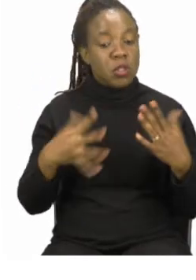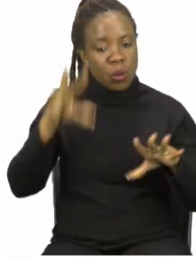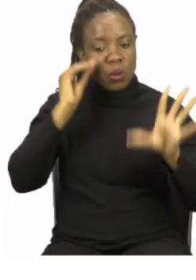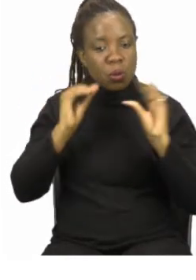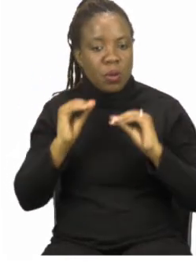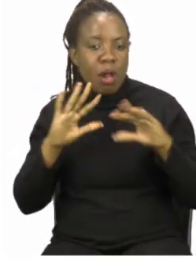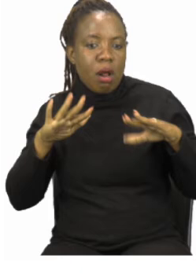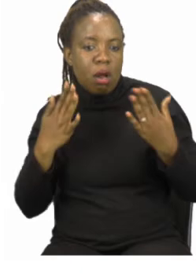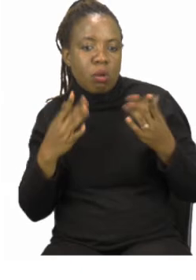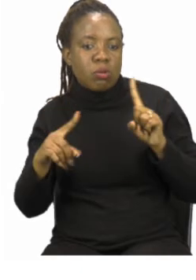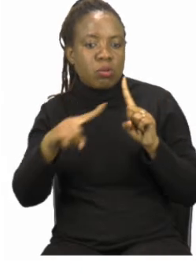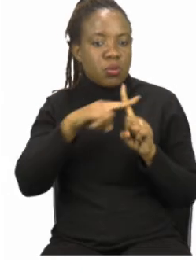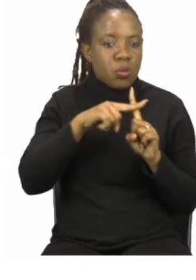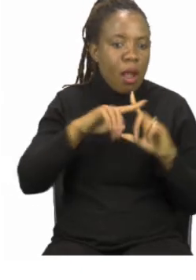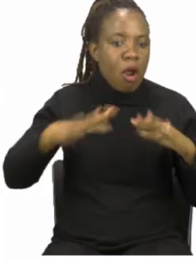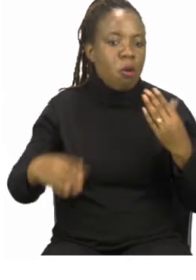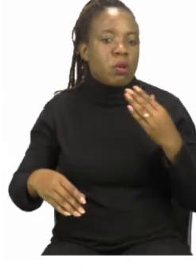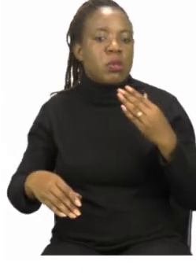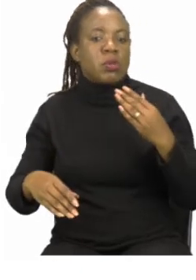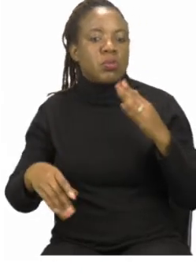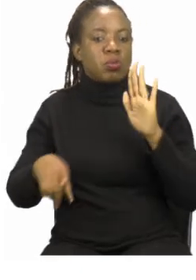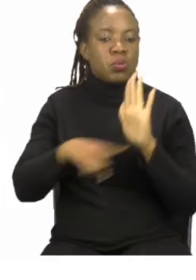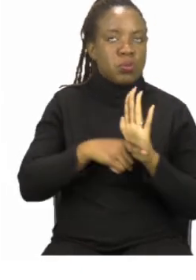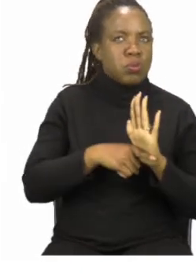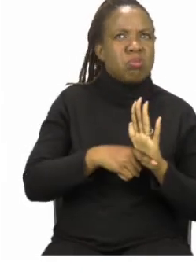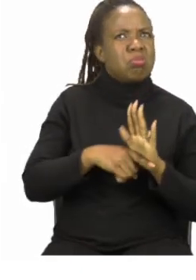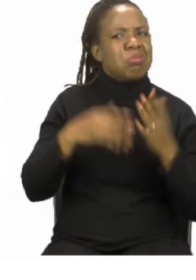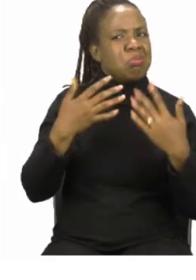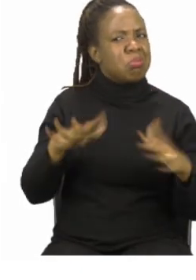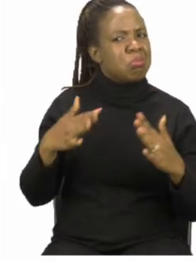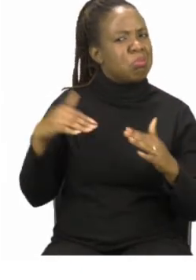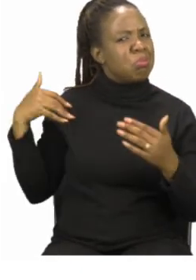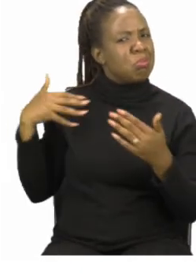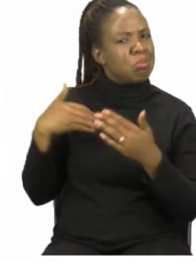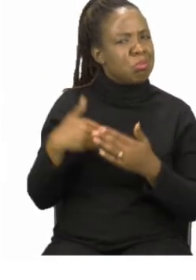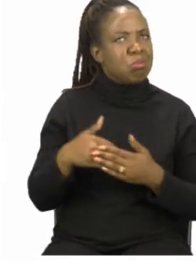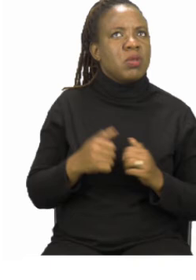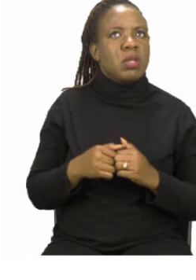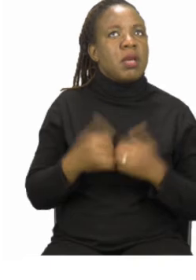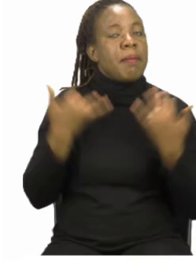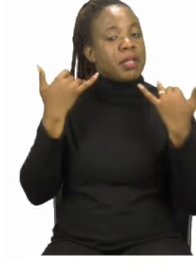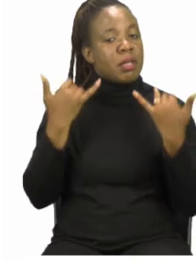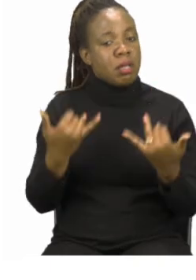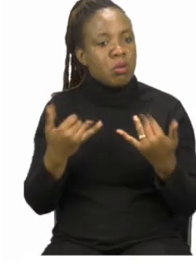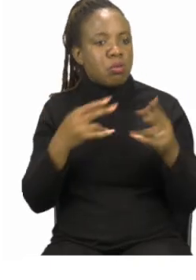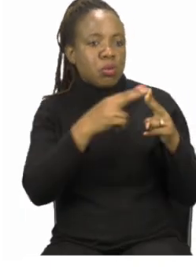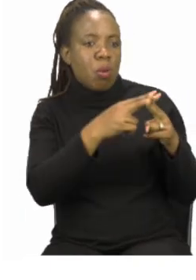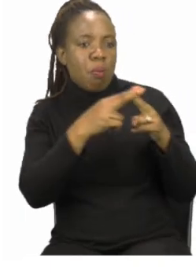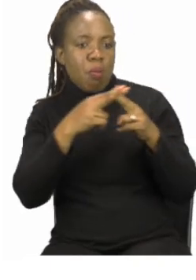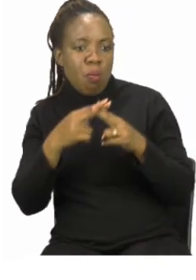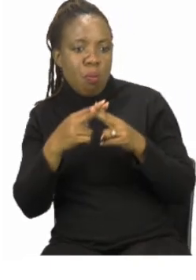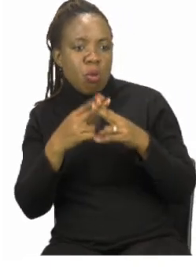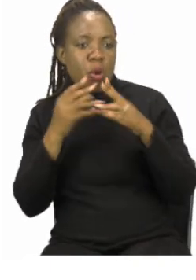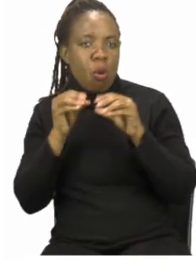subtract. But we've already done this. This type of adding and subtracting is when we borrow or when we carry